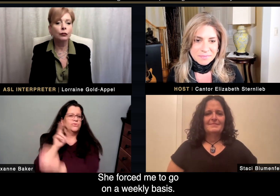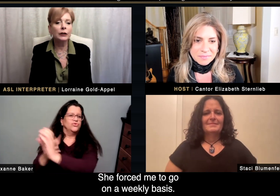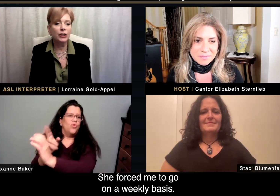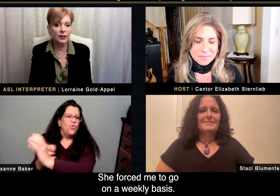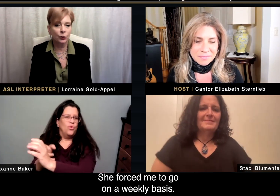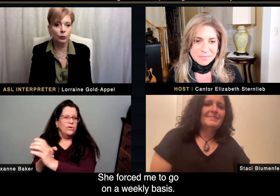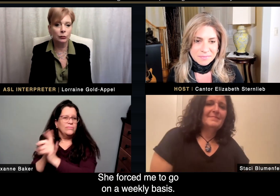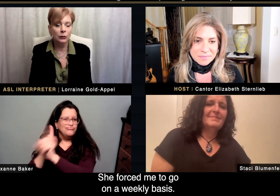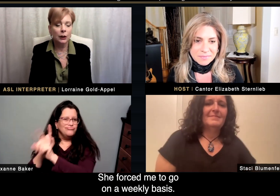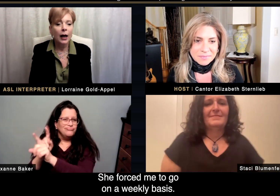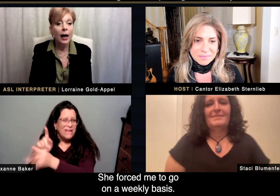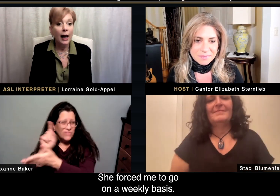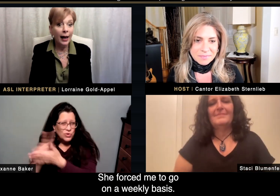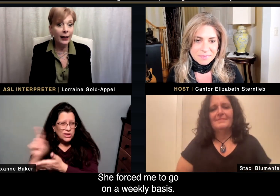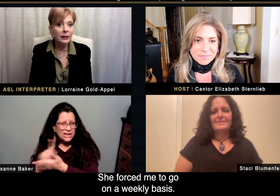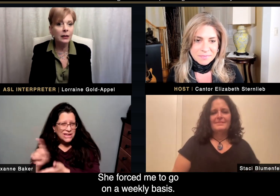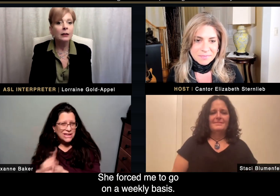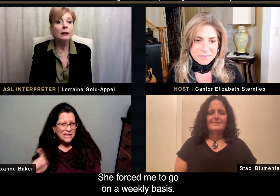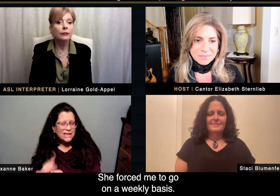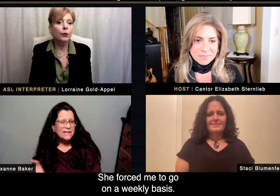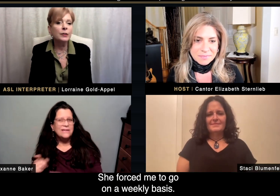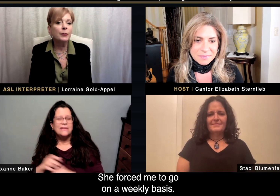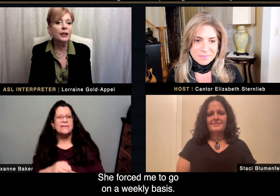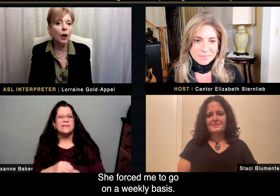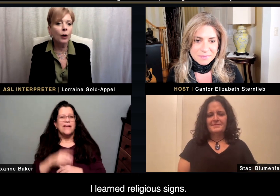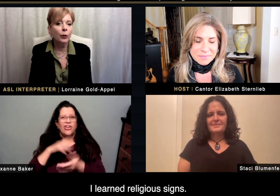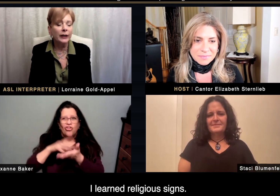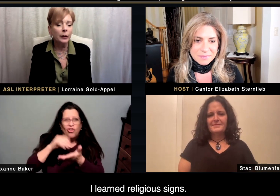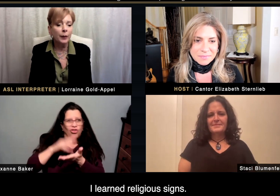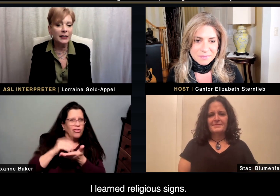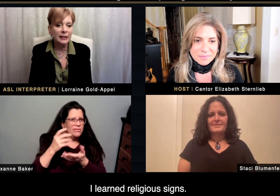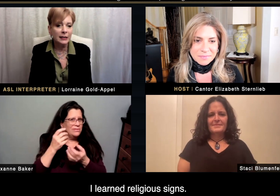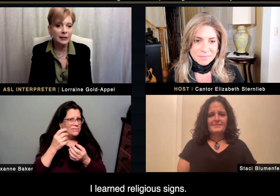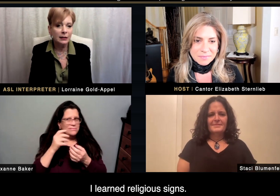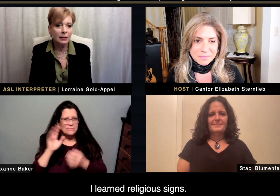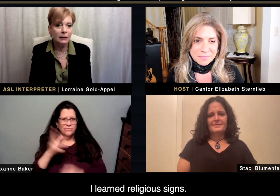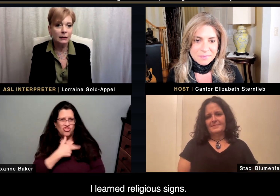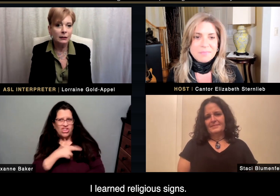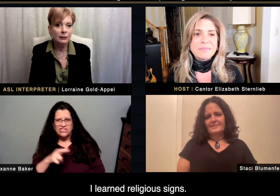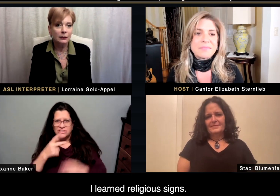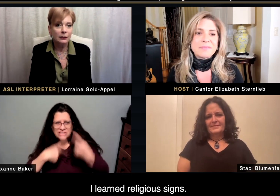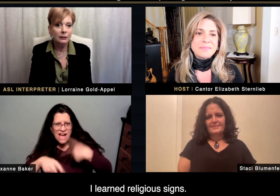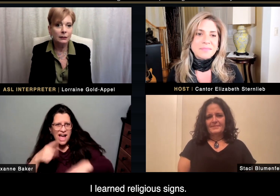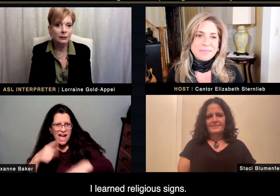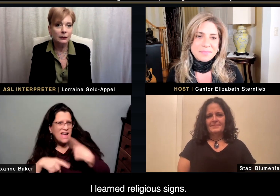taught religious school and forced me to go on a weekly basis.